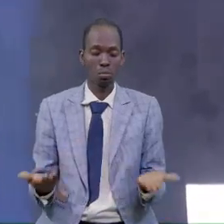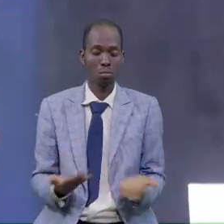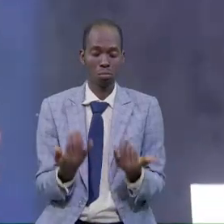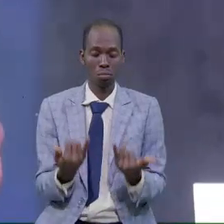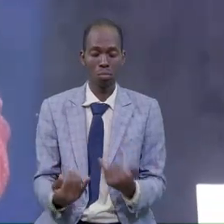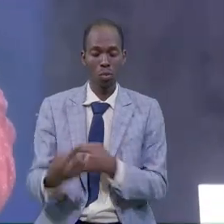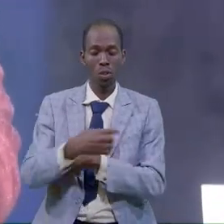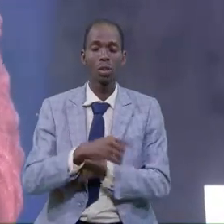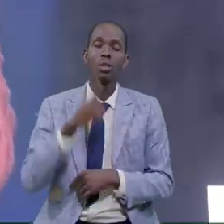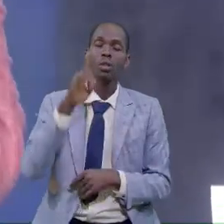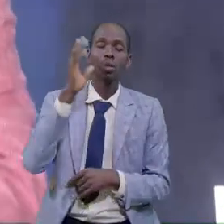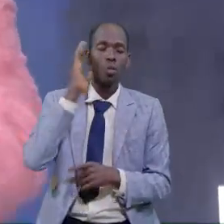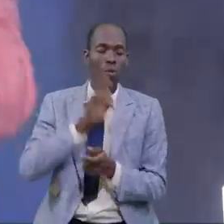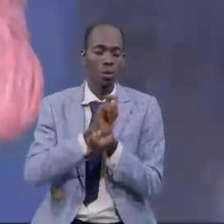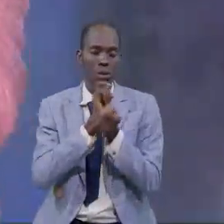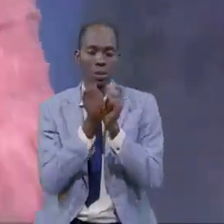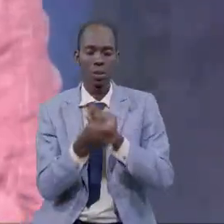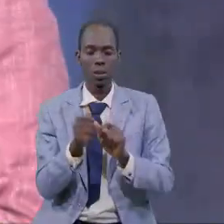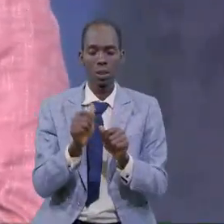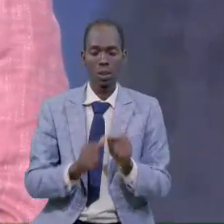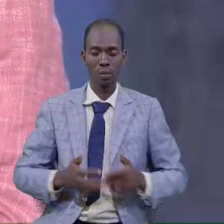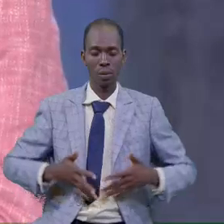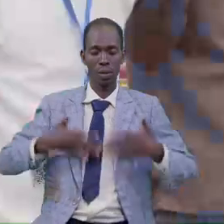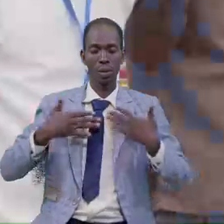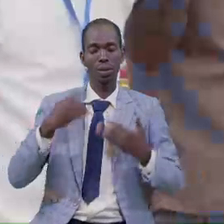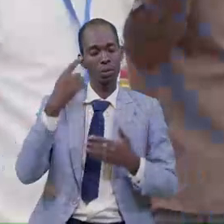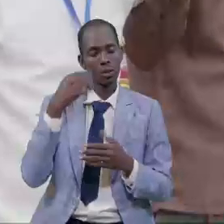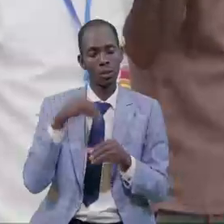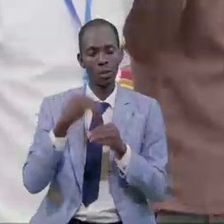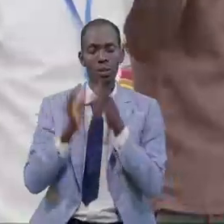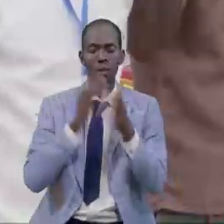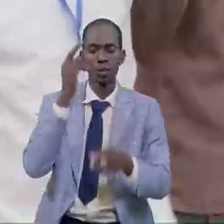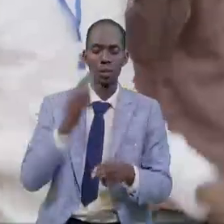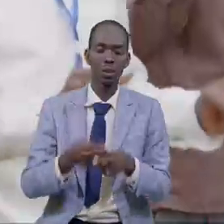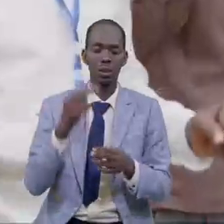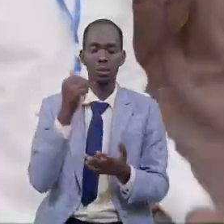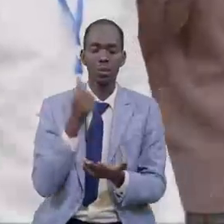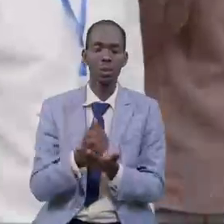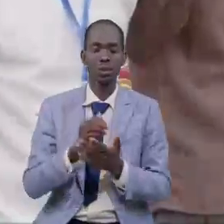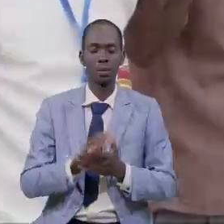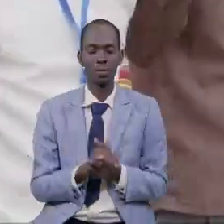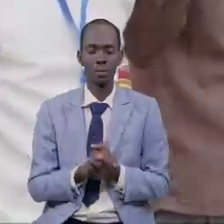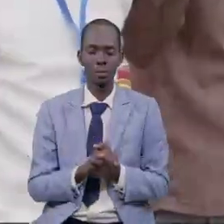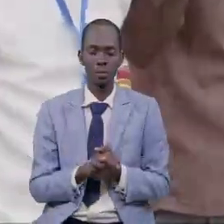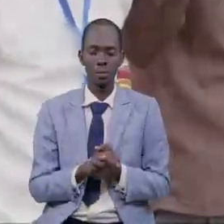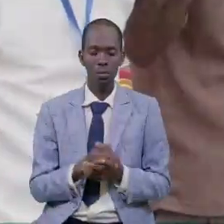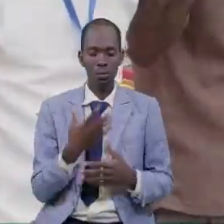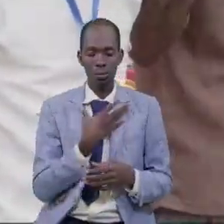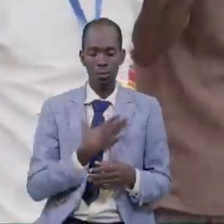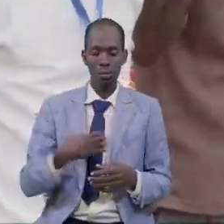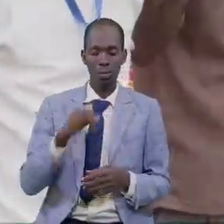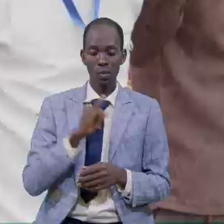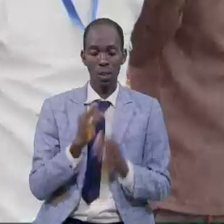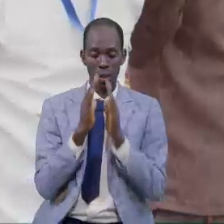every life around in Jesus' name. Amen. And I pray everything